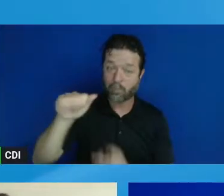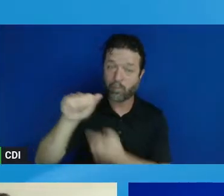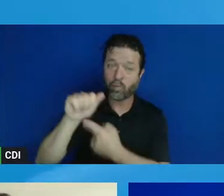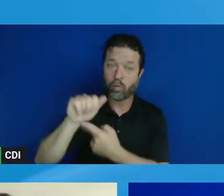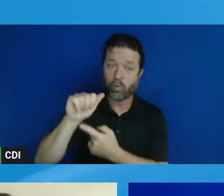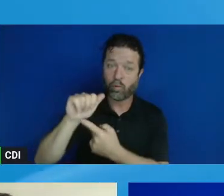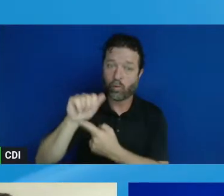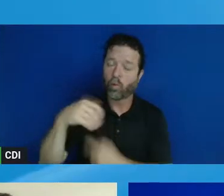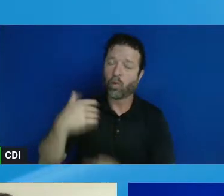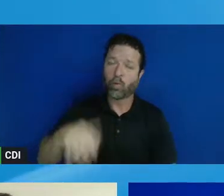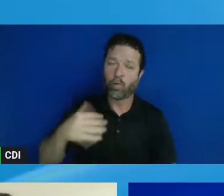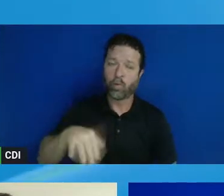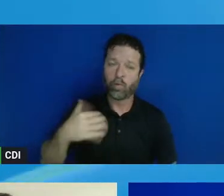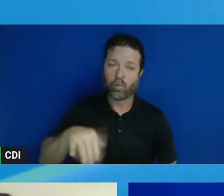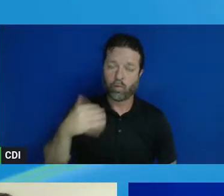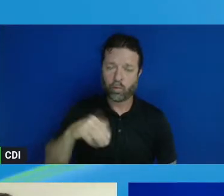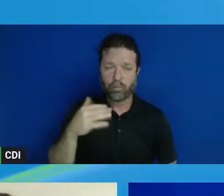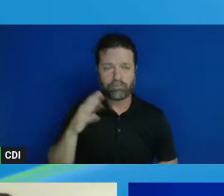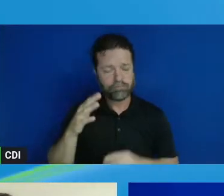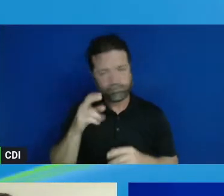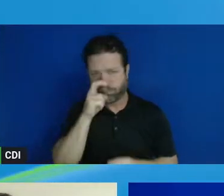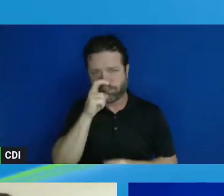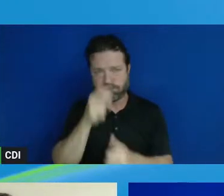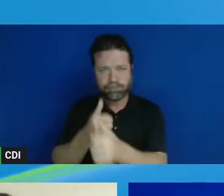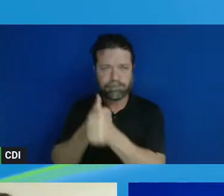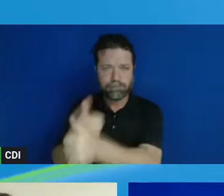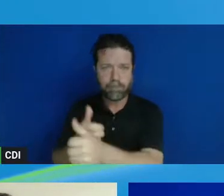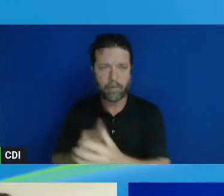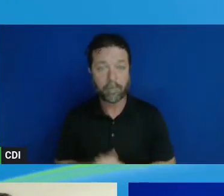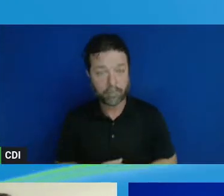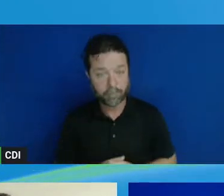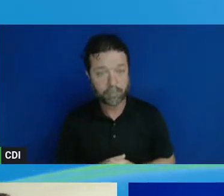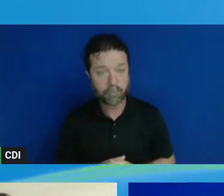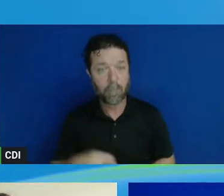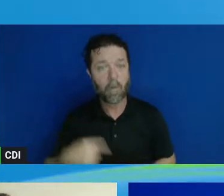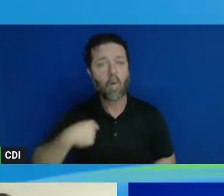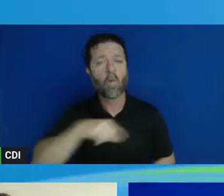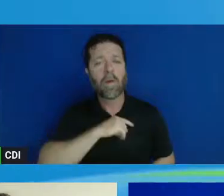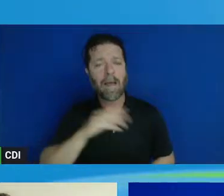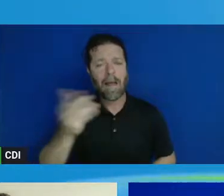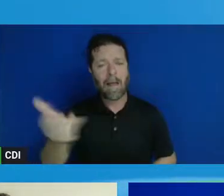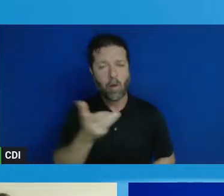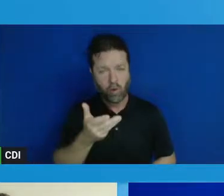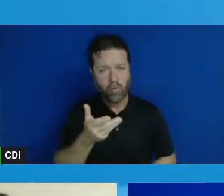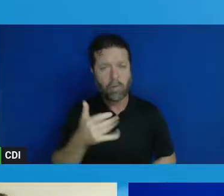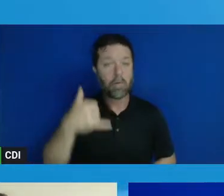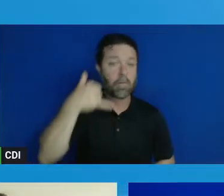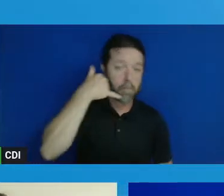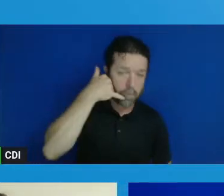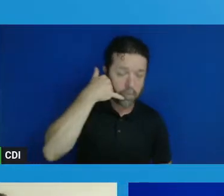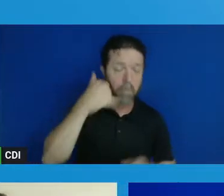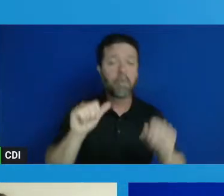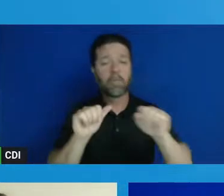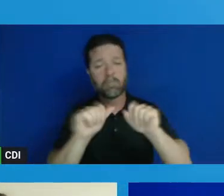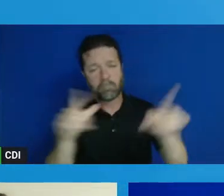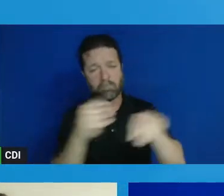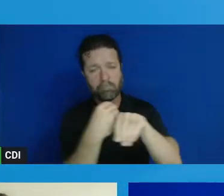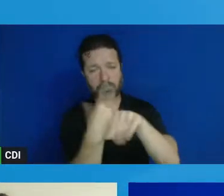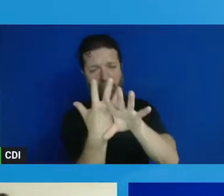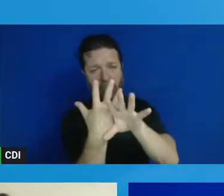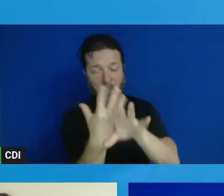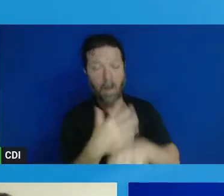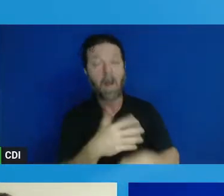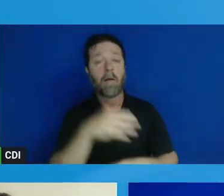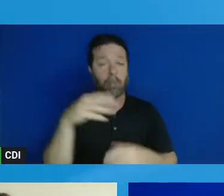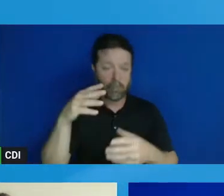in the audience, we do hire OPI and VRI and also in person. So we hire a little bit of